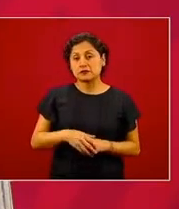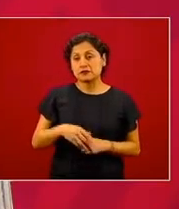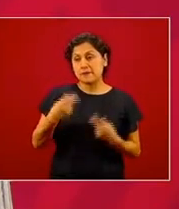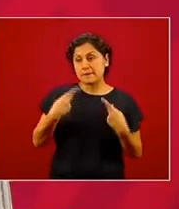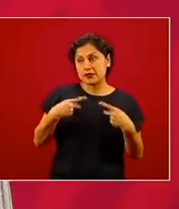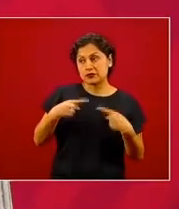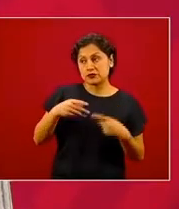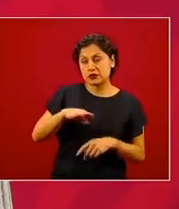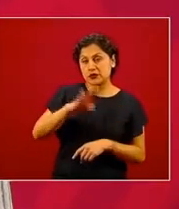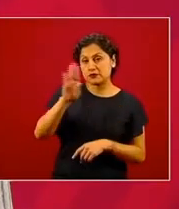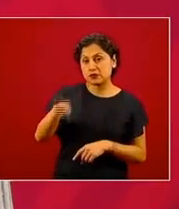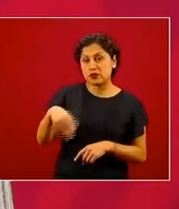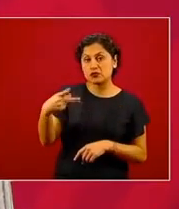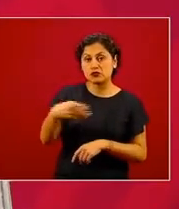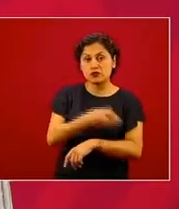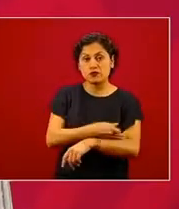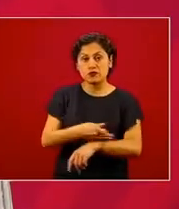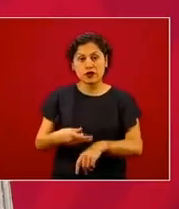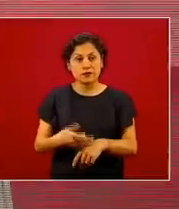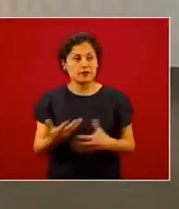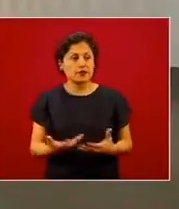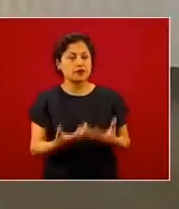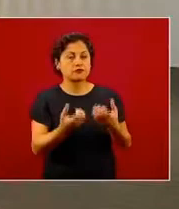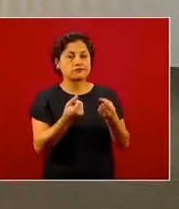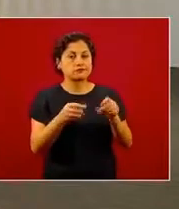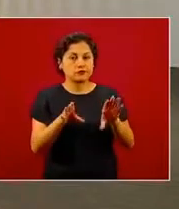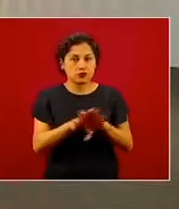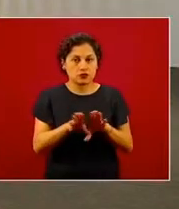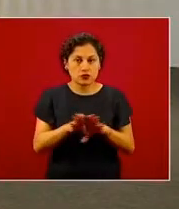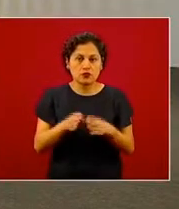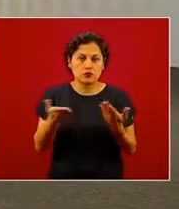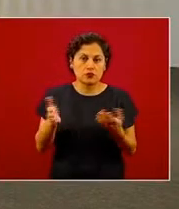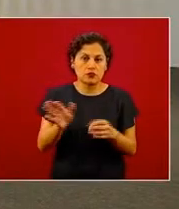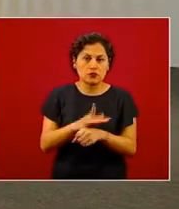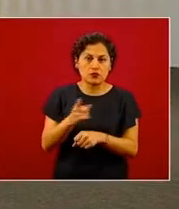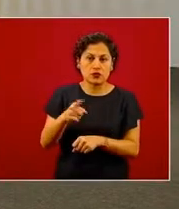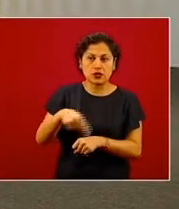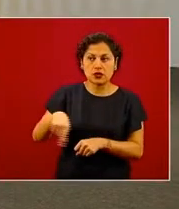for the relatives of those people who unfortunately lose their lives.